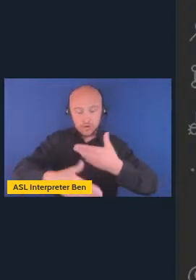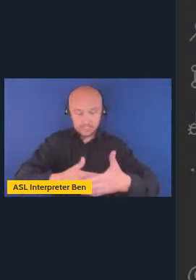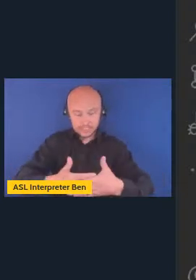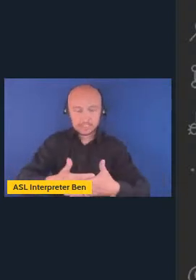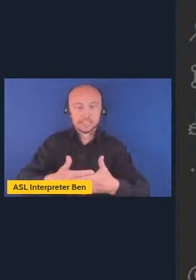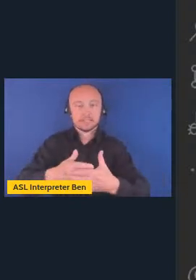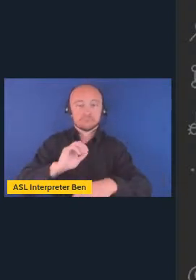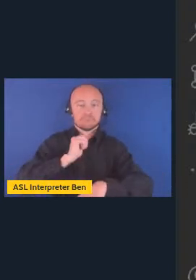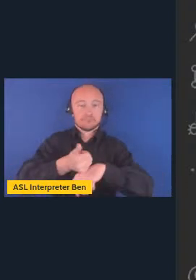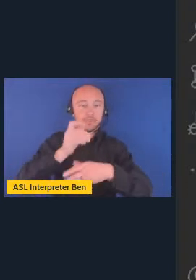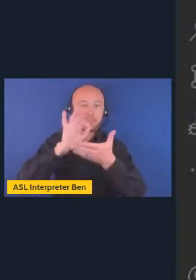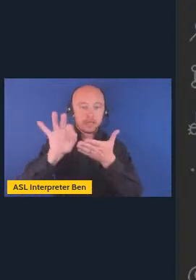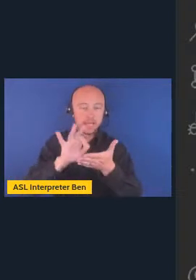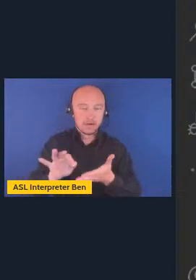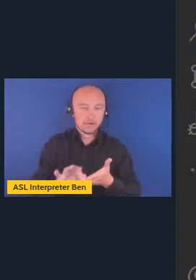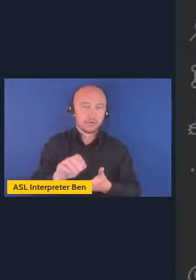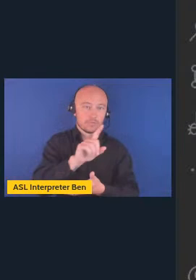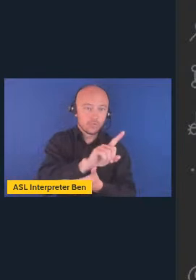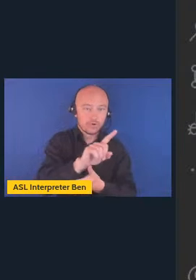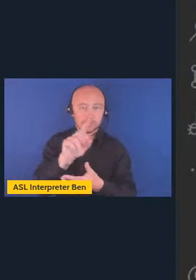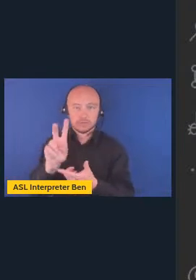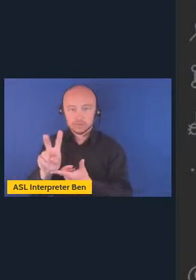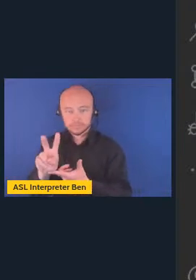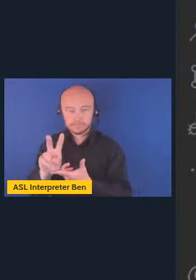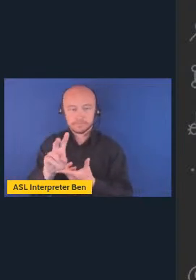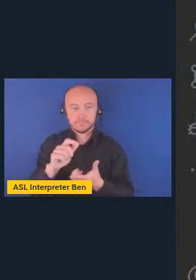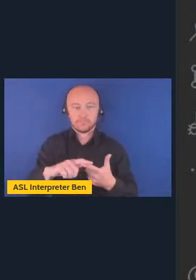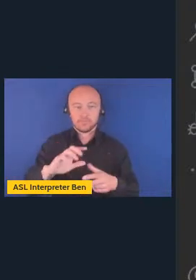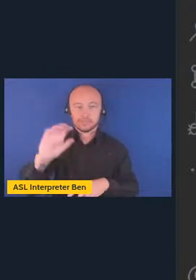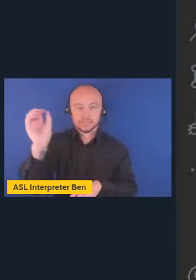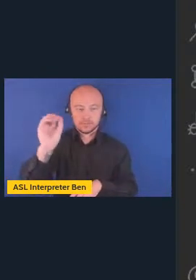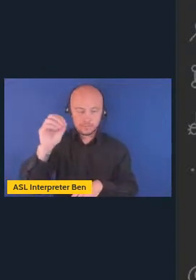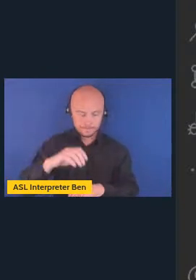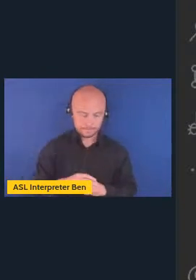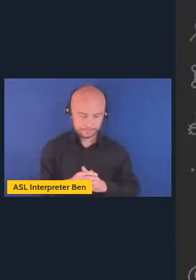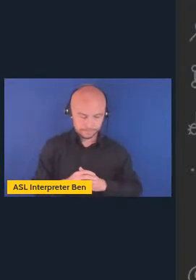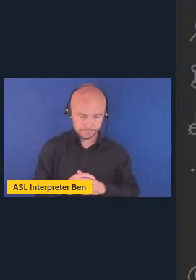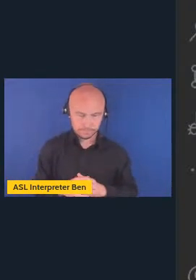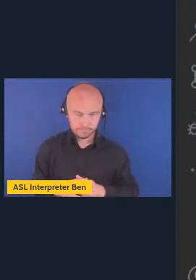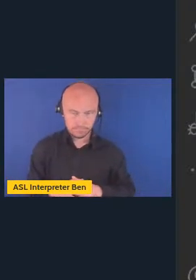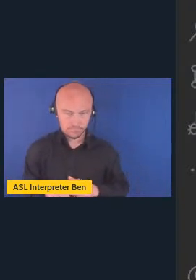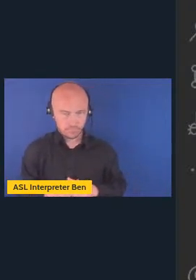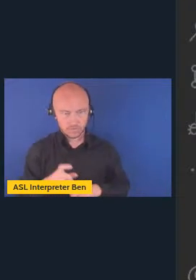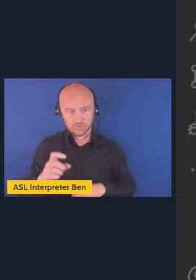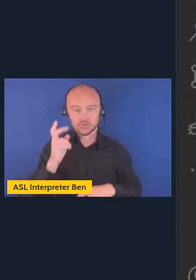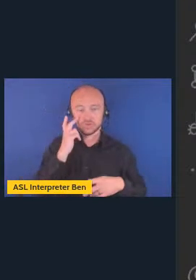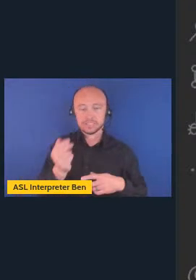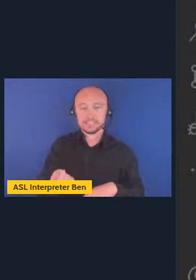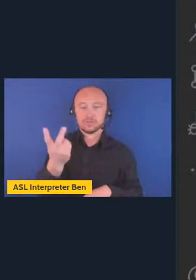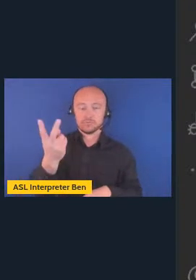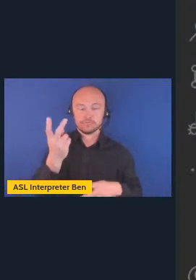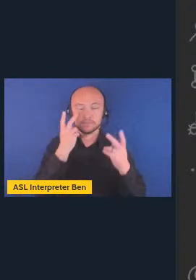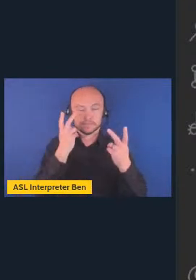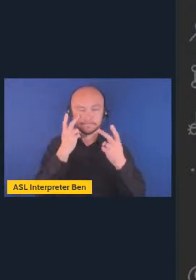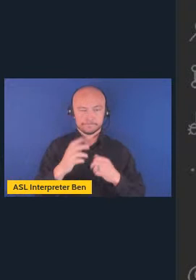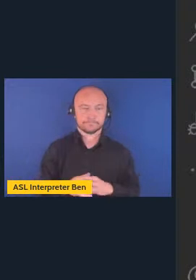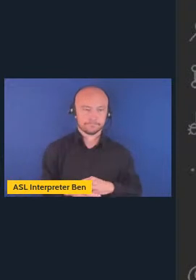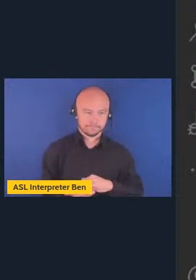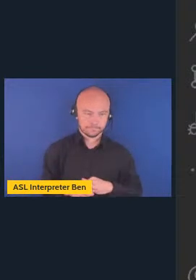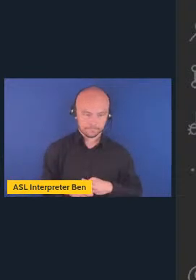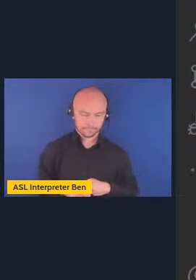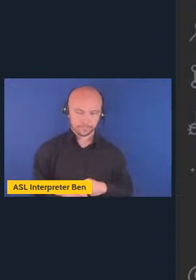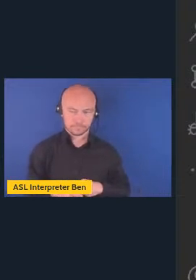just adding 1 into a counter that starts with 0. And I should be seeing 2 here. I don't know. Let's see.